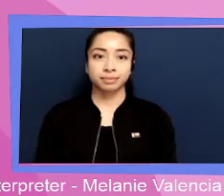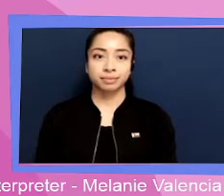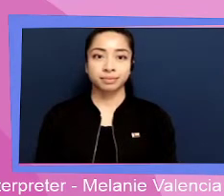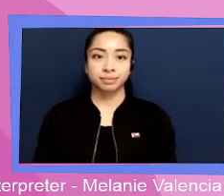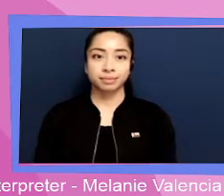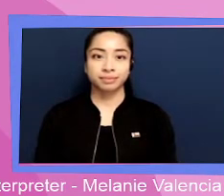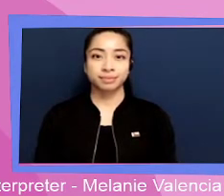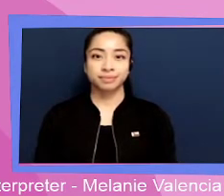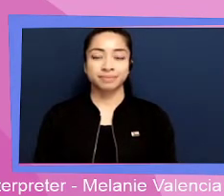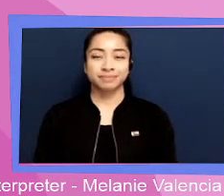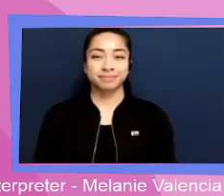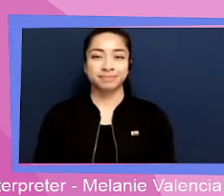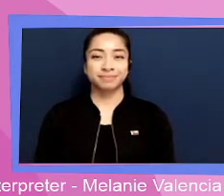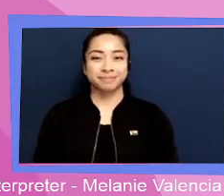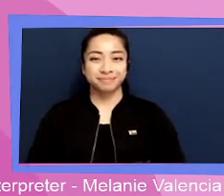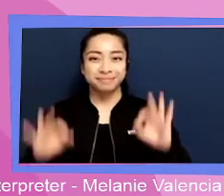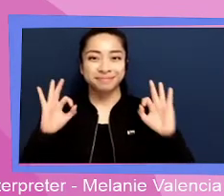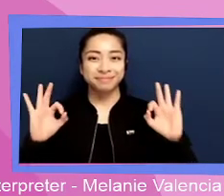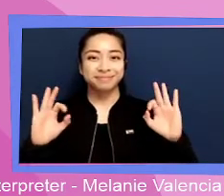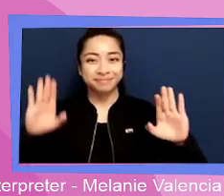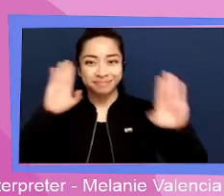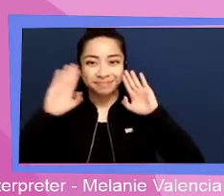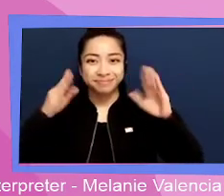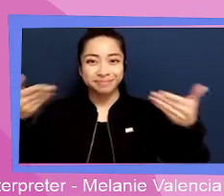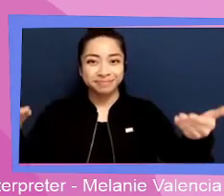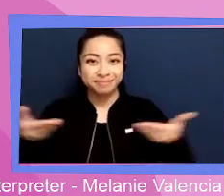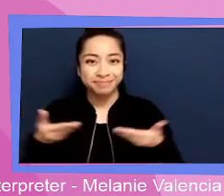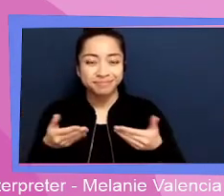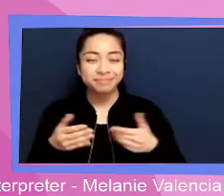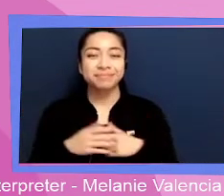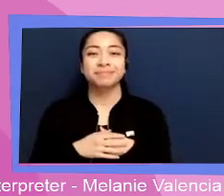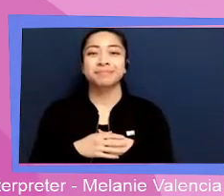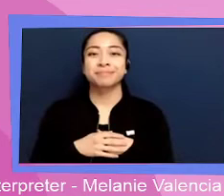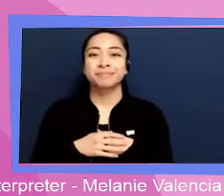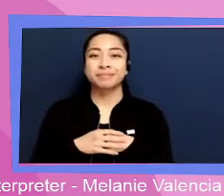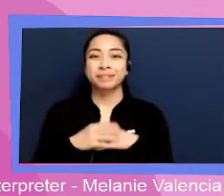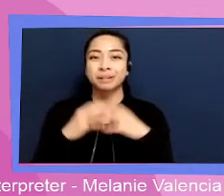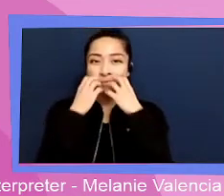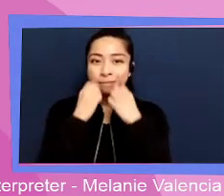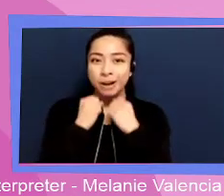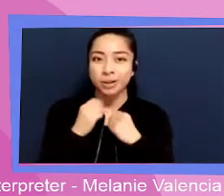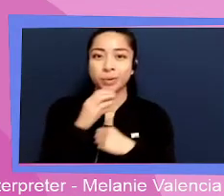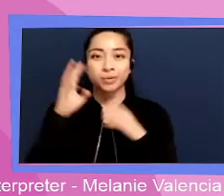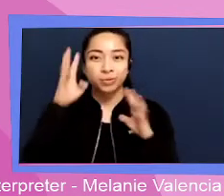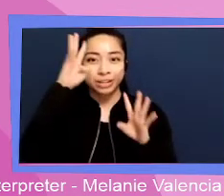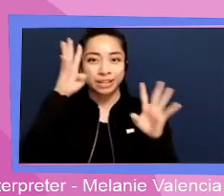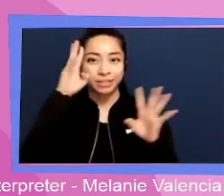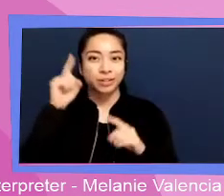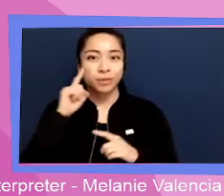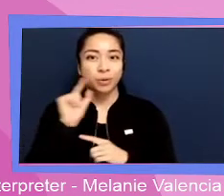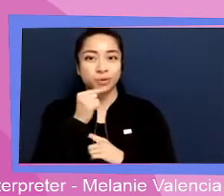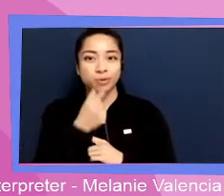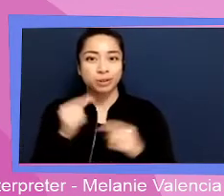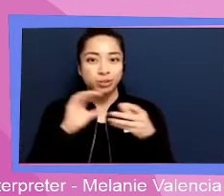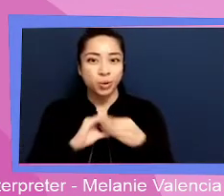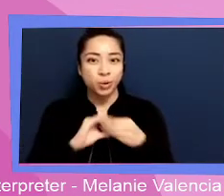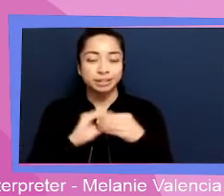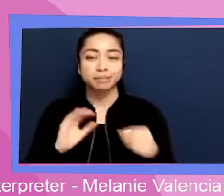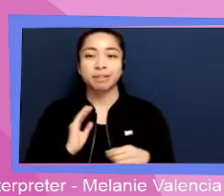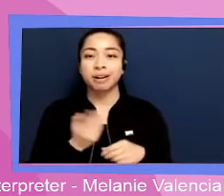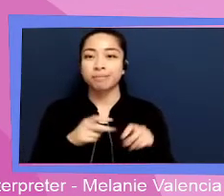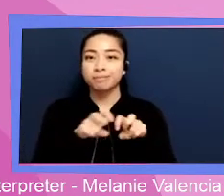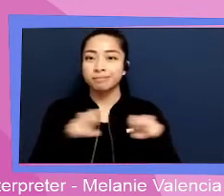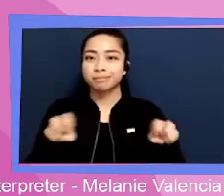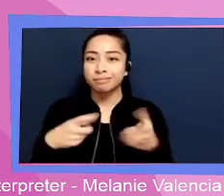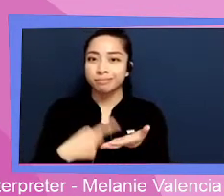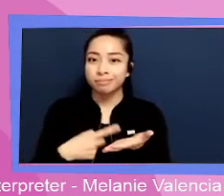All right. Welcome to The Value and Creativity of Queer Stories. Our book panel is part of Vancouver